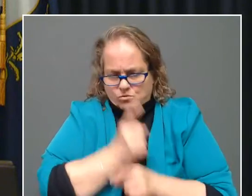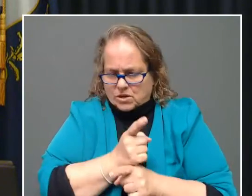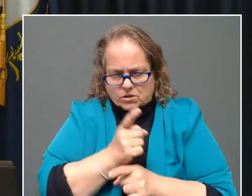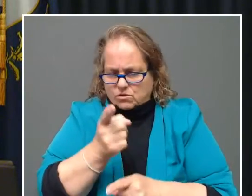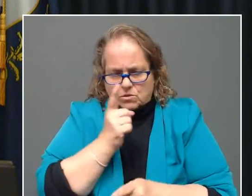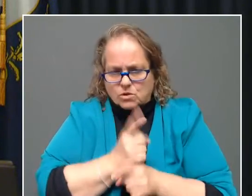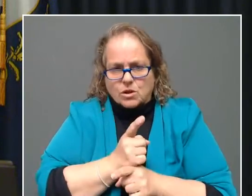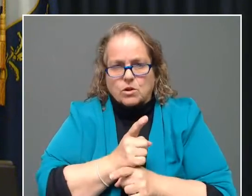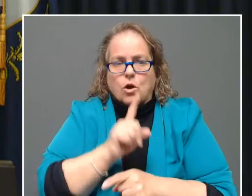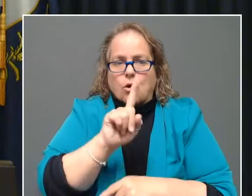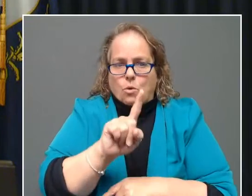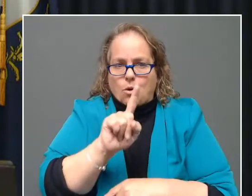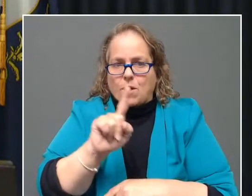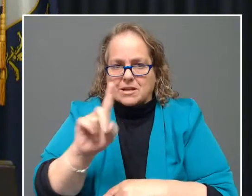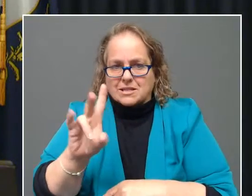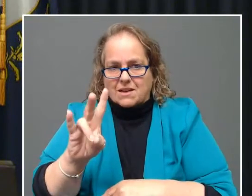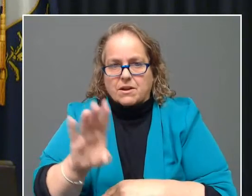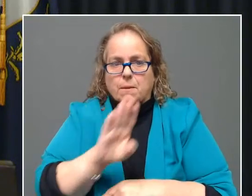117. You're right.